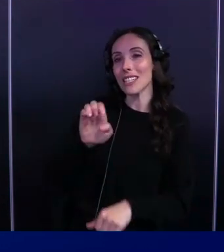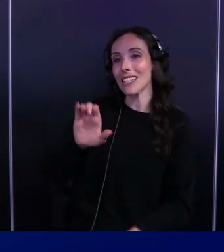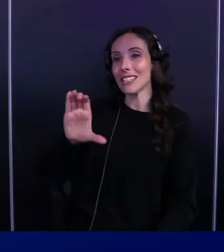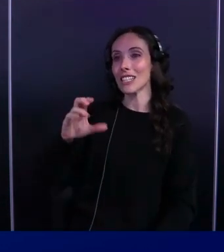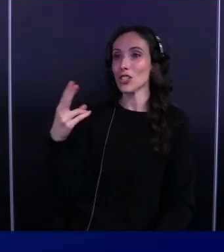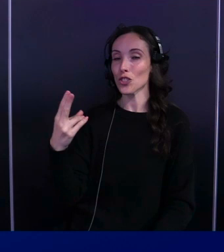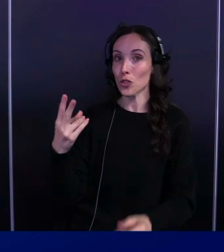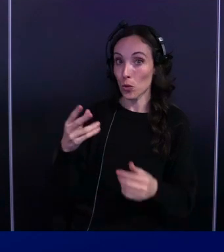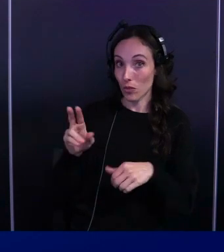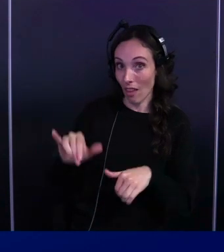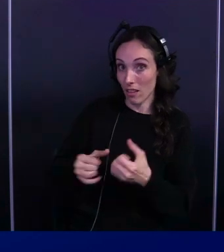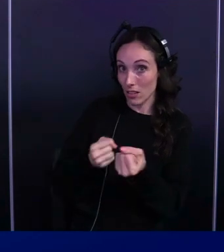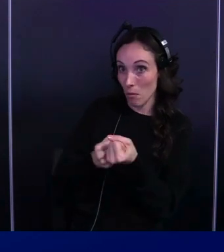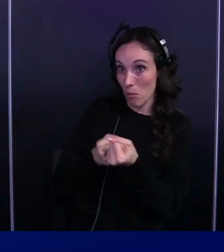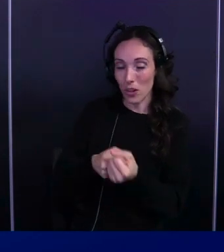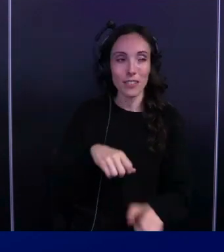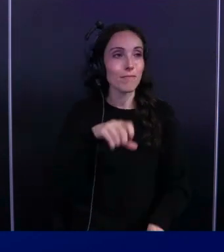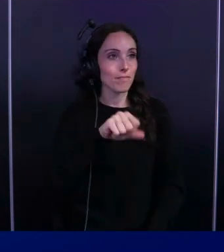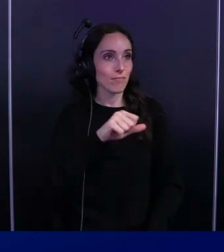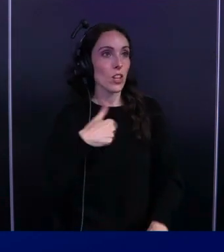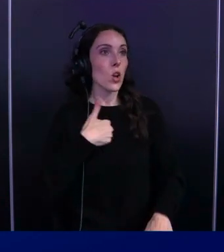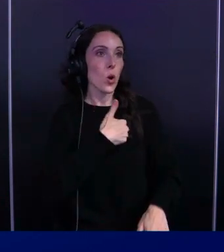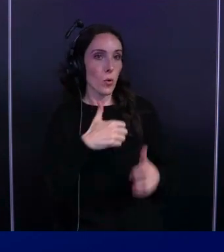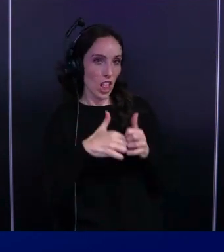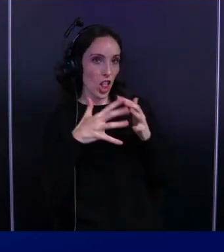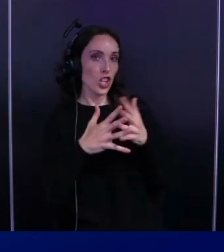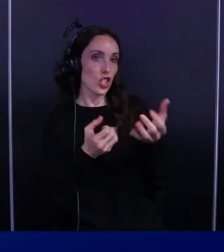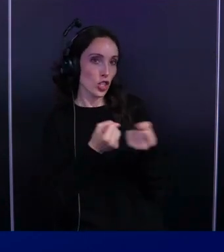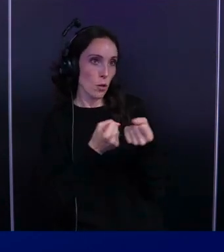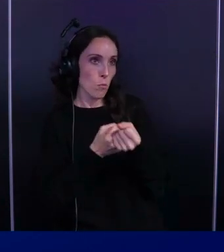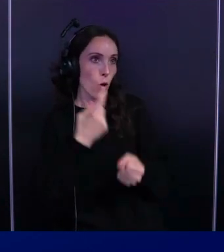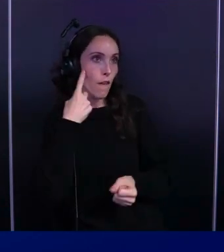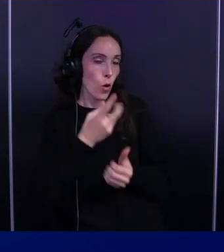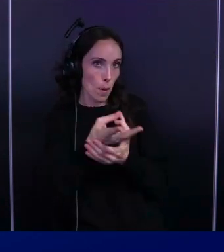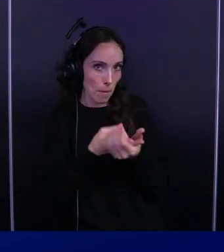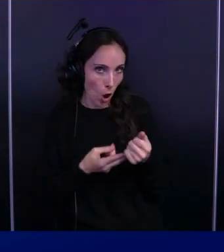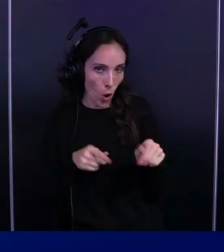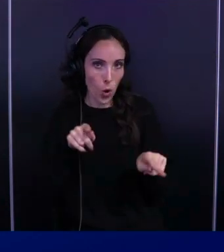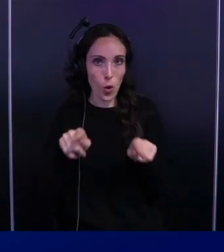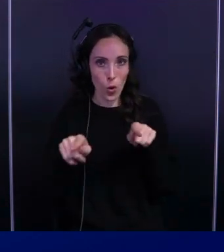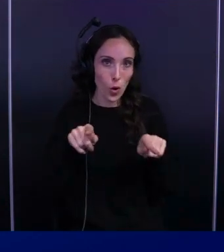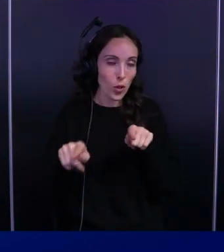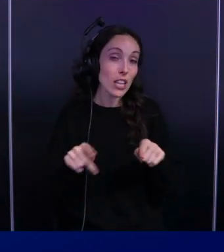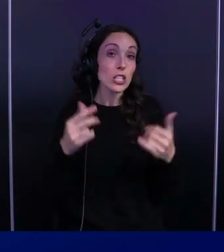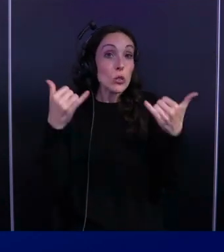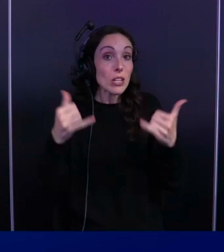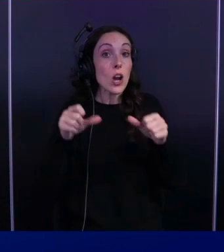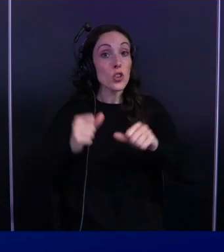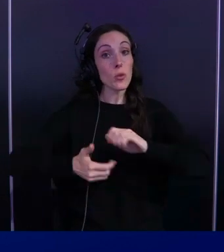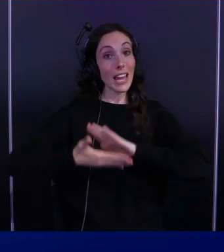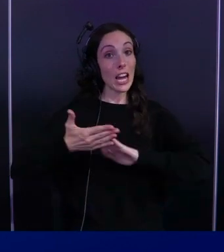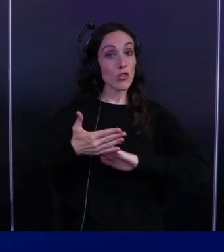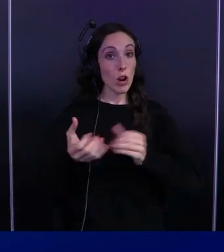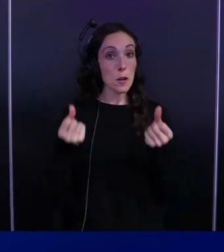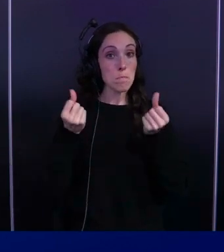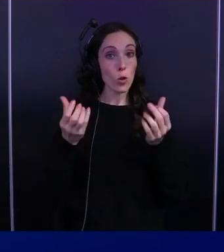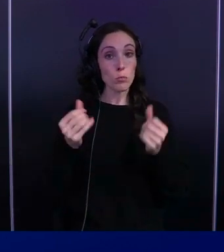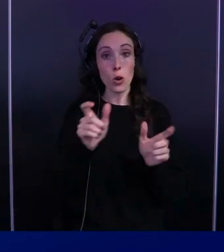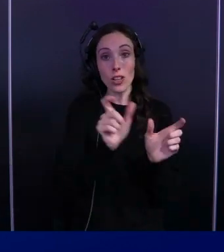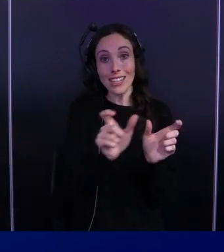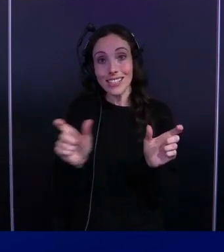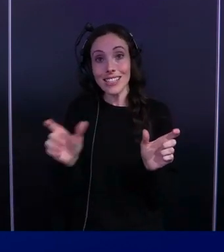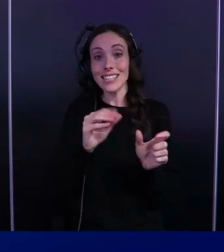Yes. So we did launch support for both self-managed Kubernetes and EKS. So now you could actually run multiple instances and also